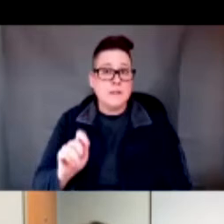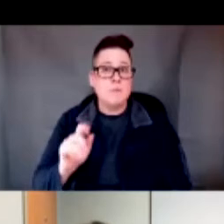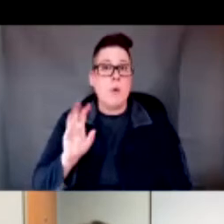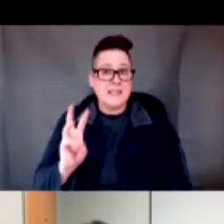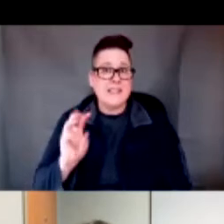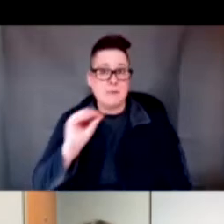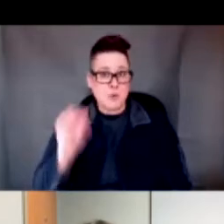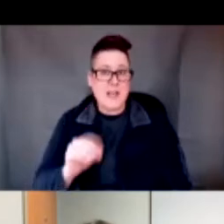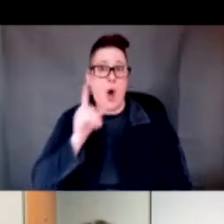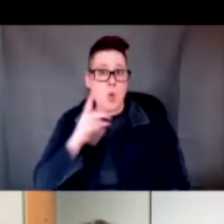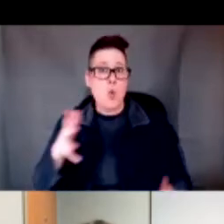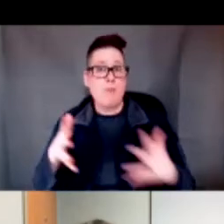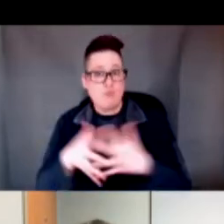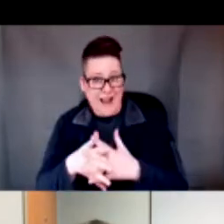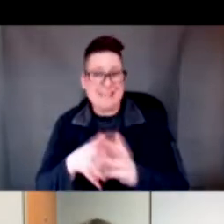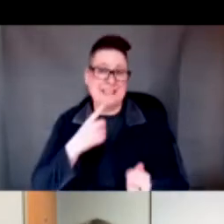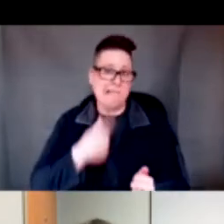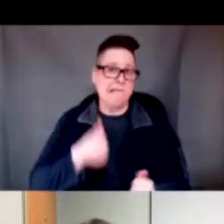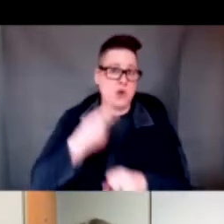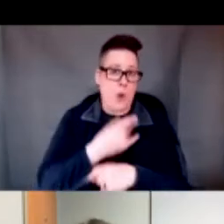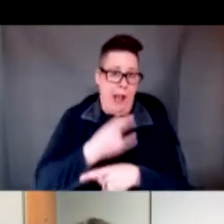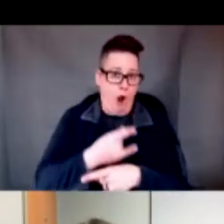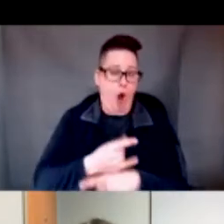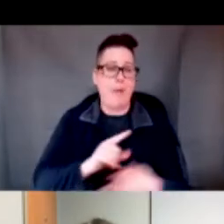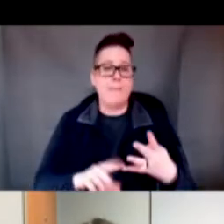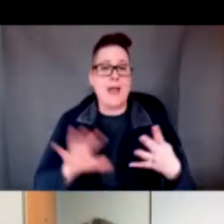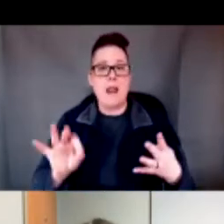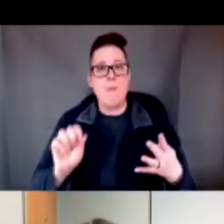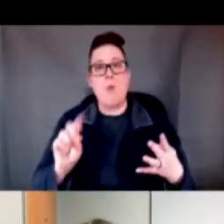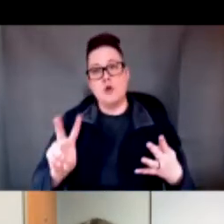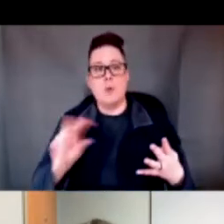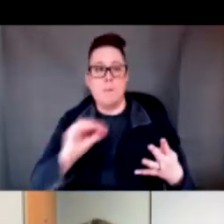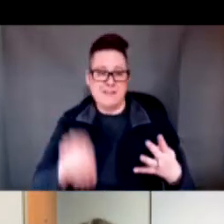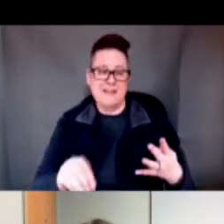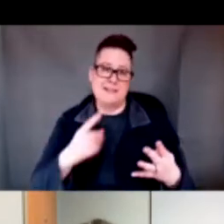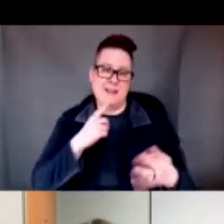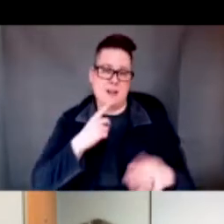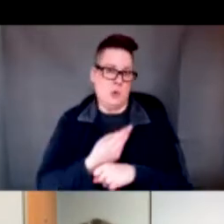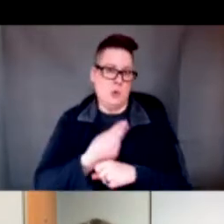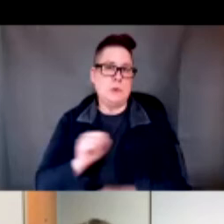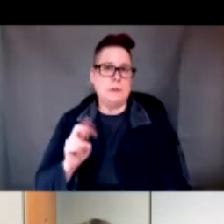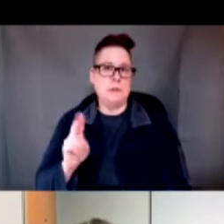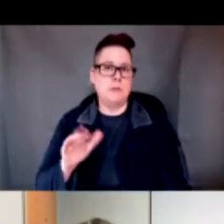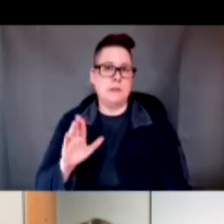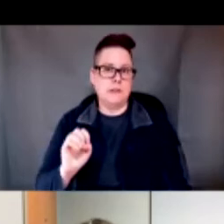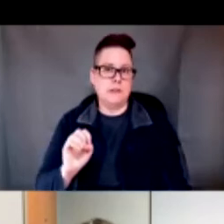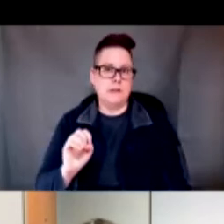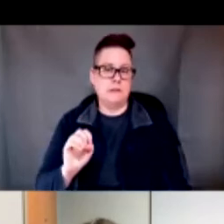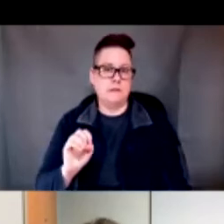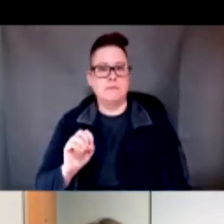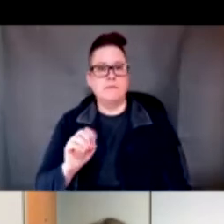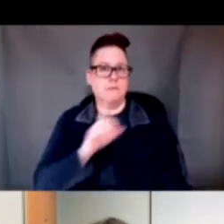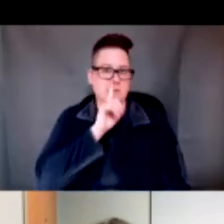who are pregnant reporting elevated use, and 9.2% reporting any substance use other than